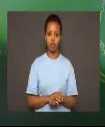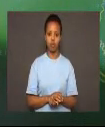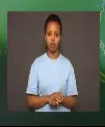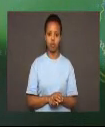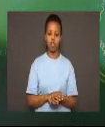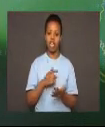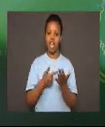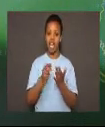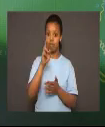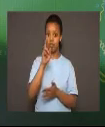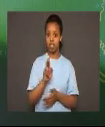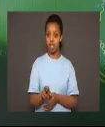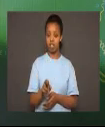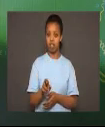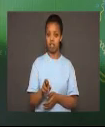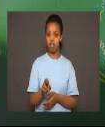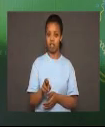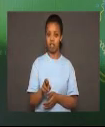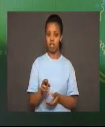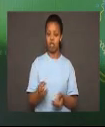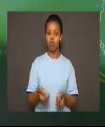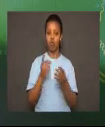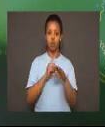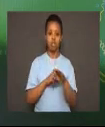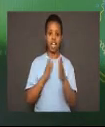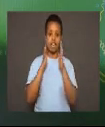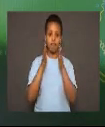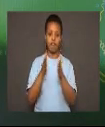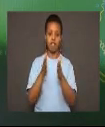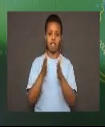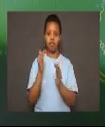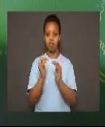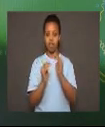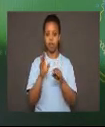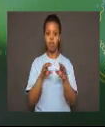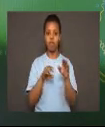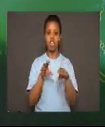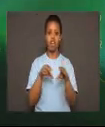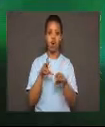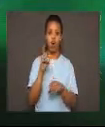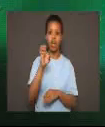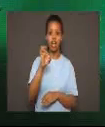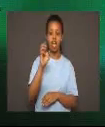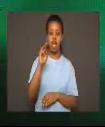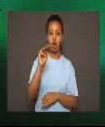These rates are also referred to as demographic trends.